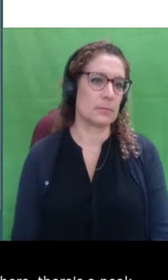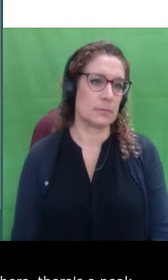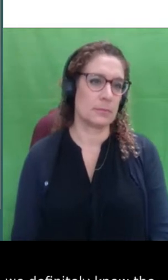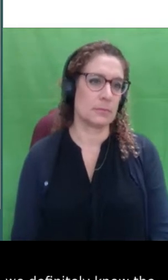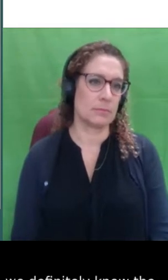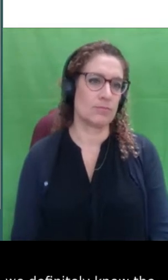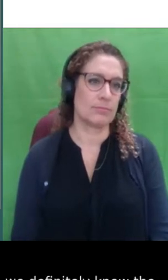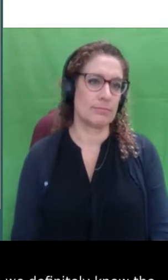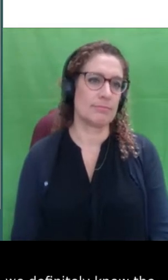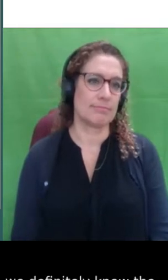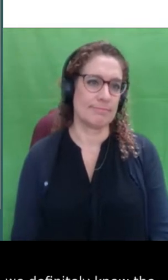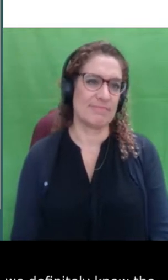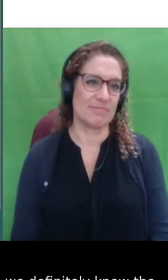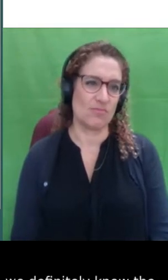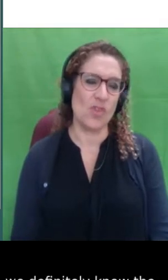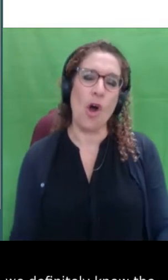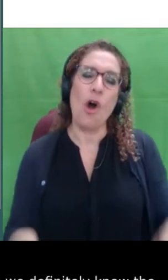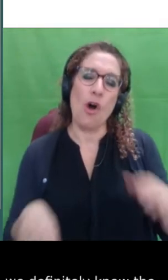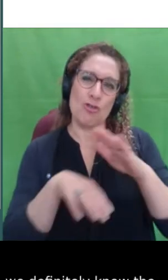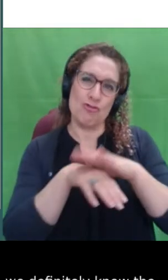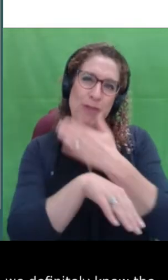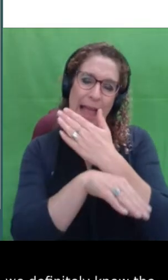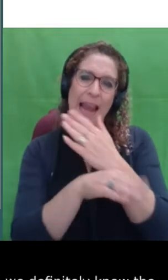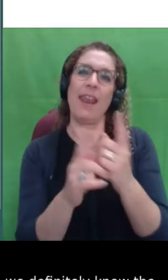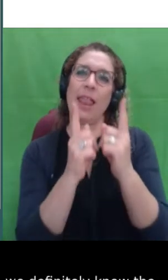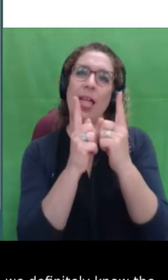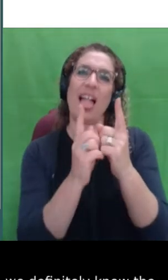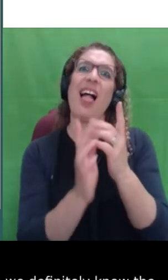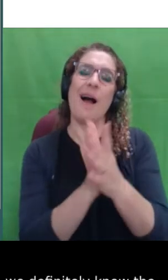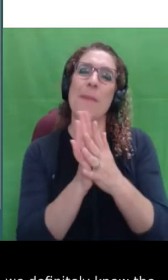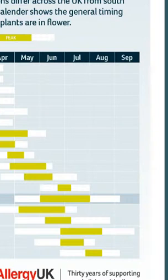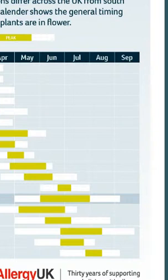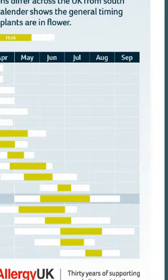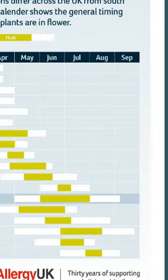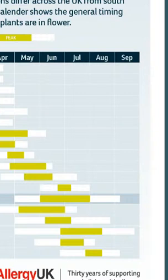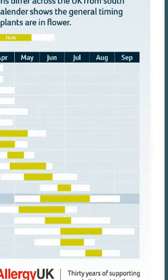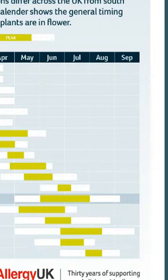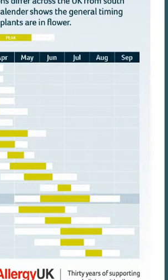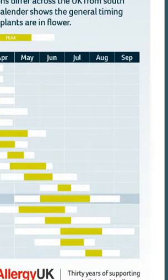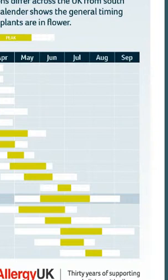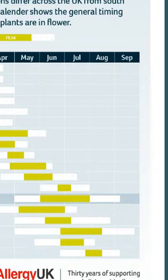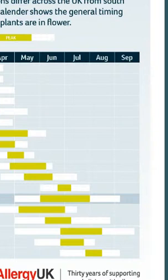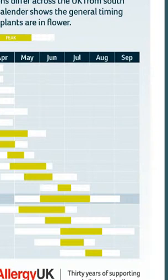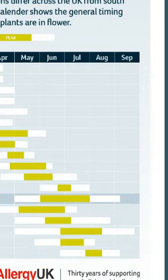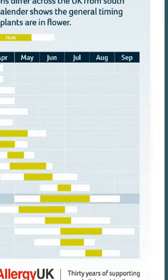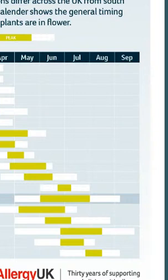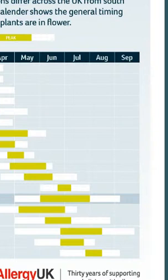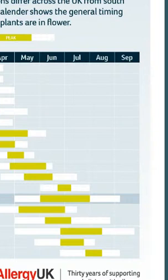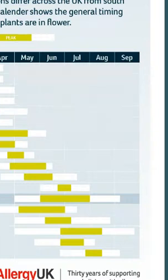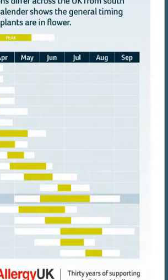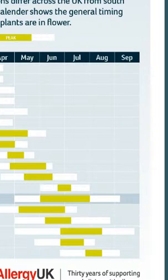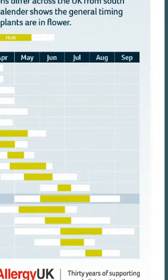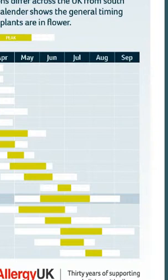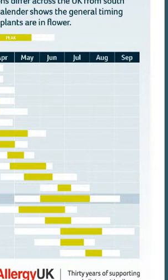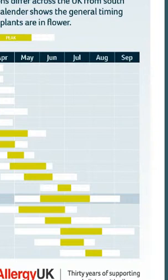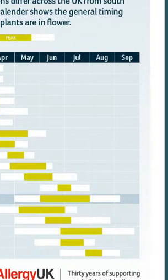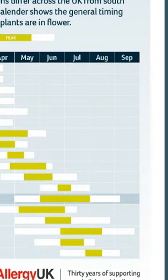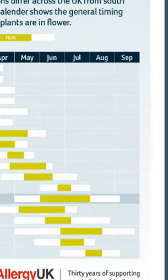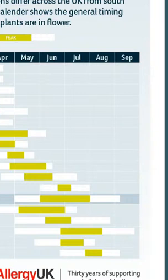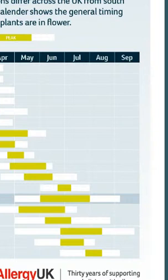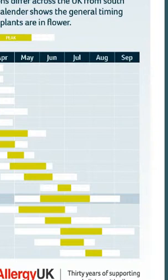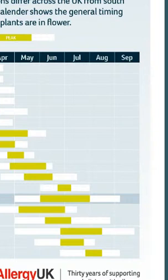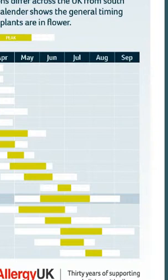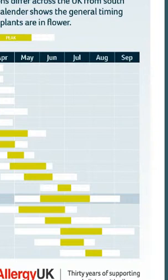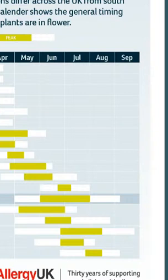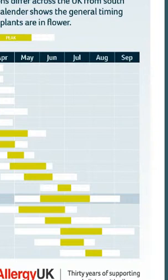range so depending and this is where the um ige component testing what kind of um protein what